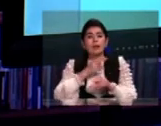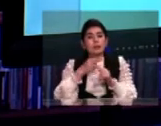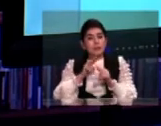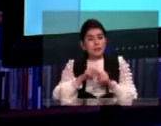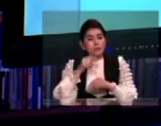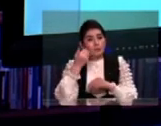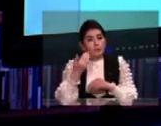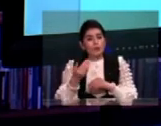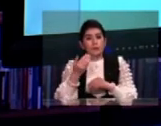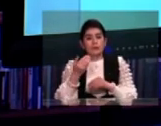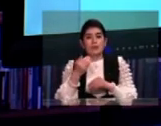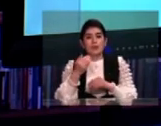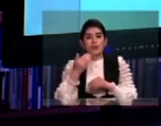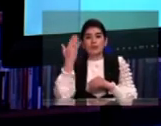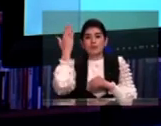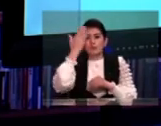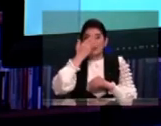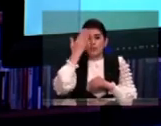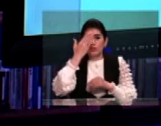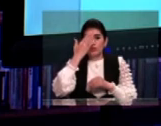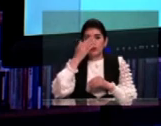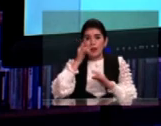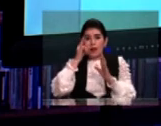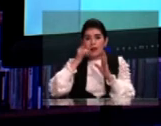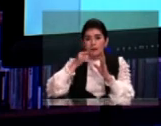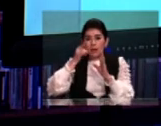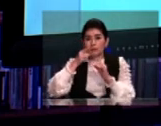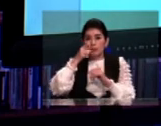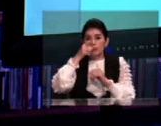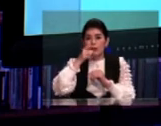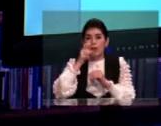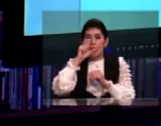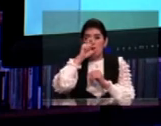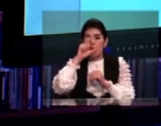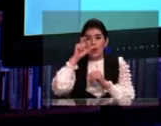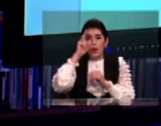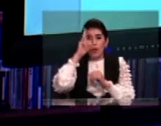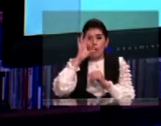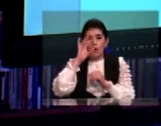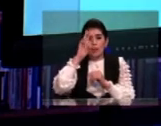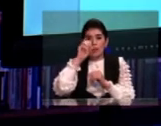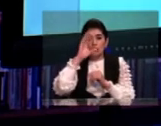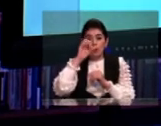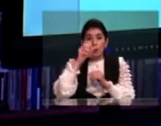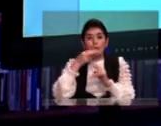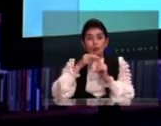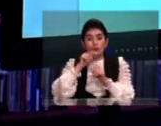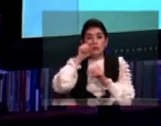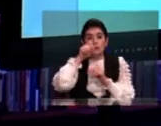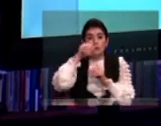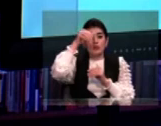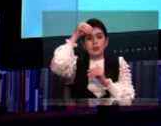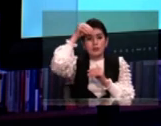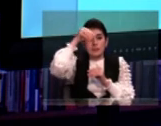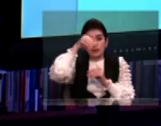uchun video tasvirga olinayotgan kamerada ikonoskop degan qurilma bor. Ikonoskopning